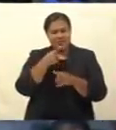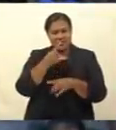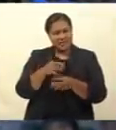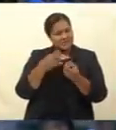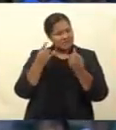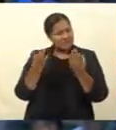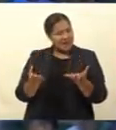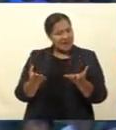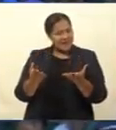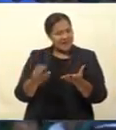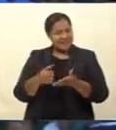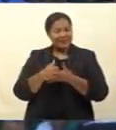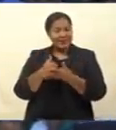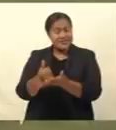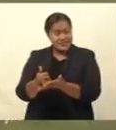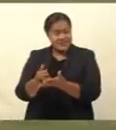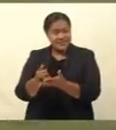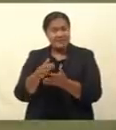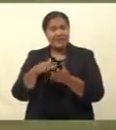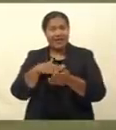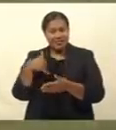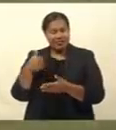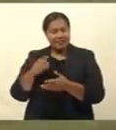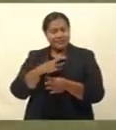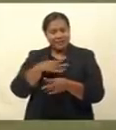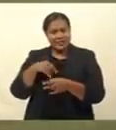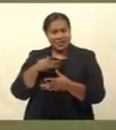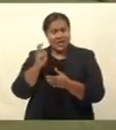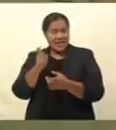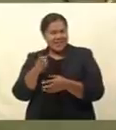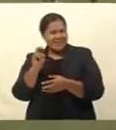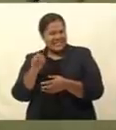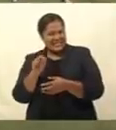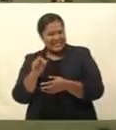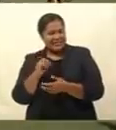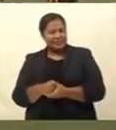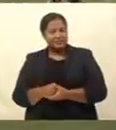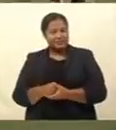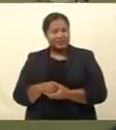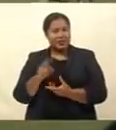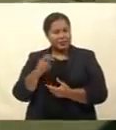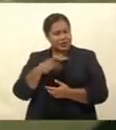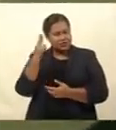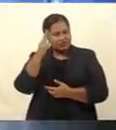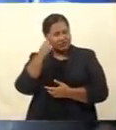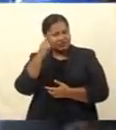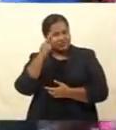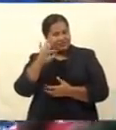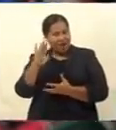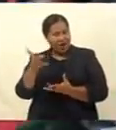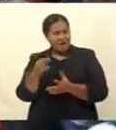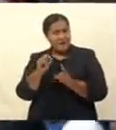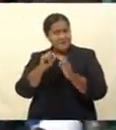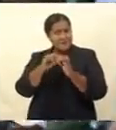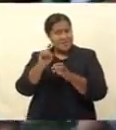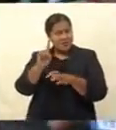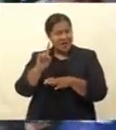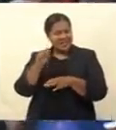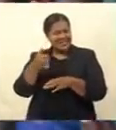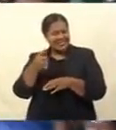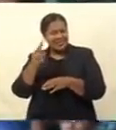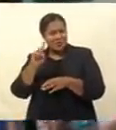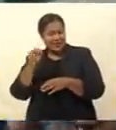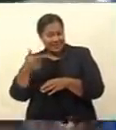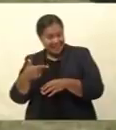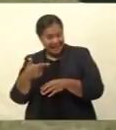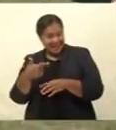to assist the Health Ministry should the need arise. Given the danger and risk of the B1617